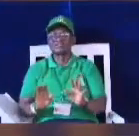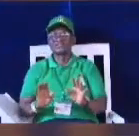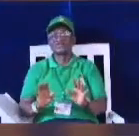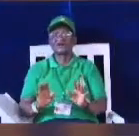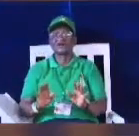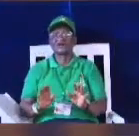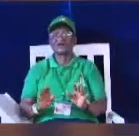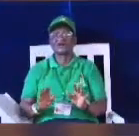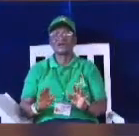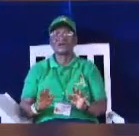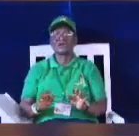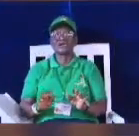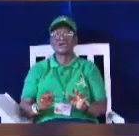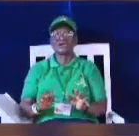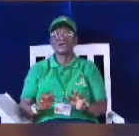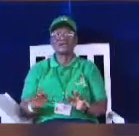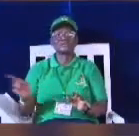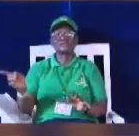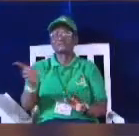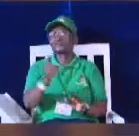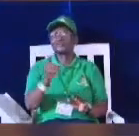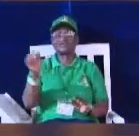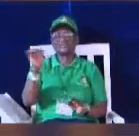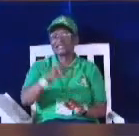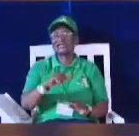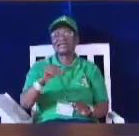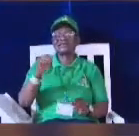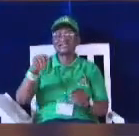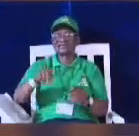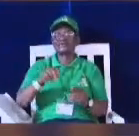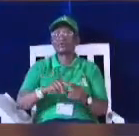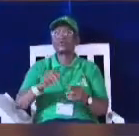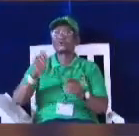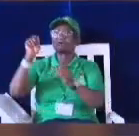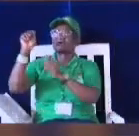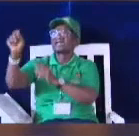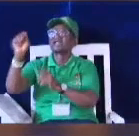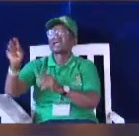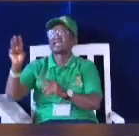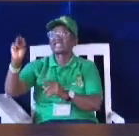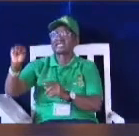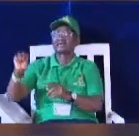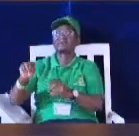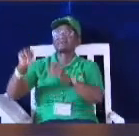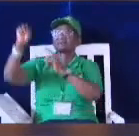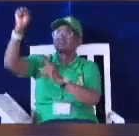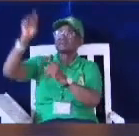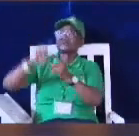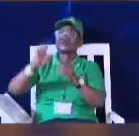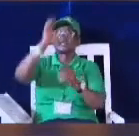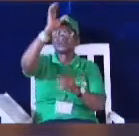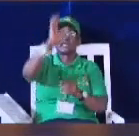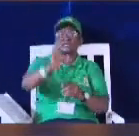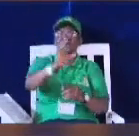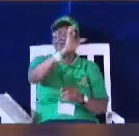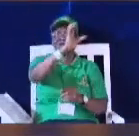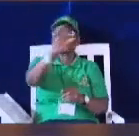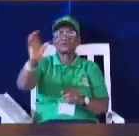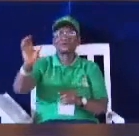They knew they were going to nail him to the cross. They were going to kill him.